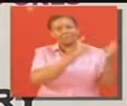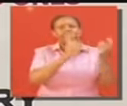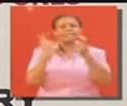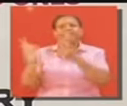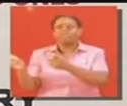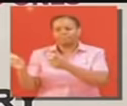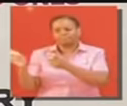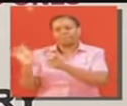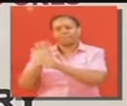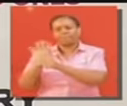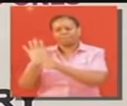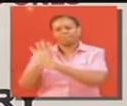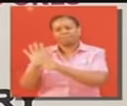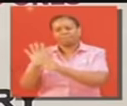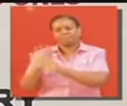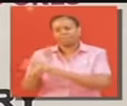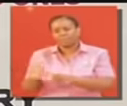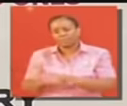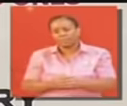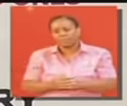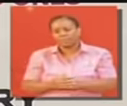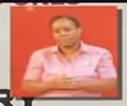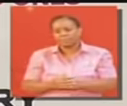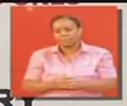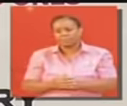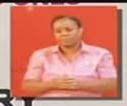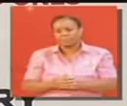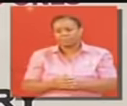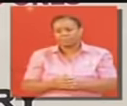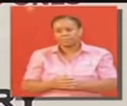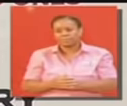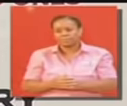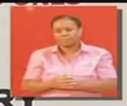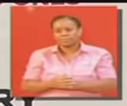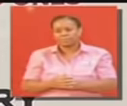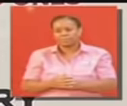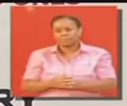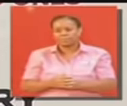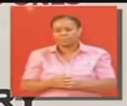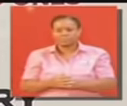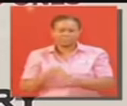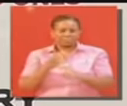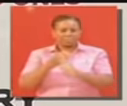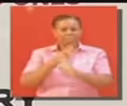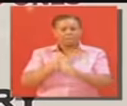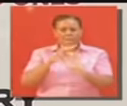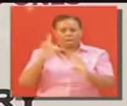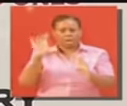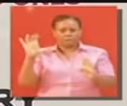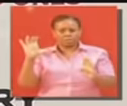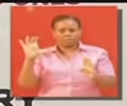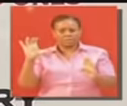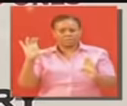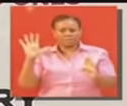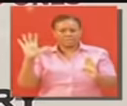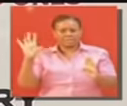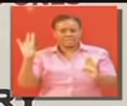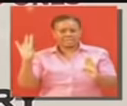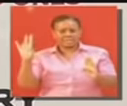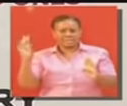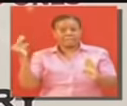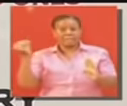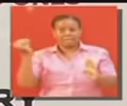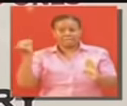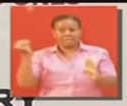off accounts, of the $157 million that Trinidad got, the four RHAs, I think we have